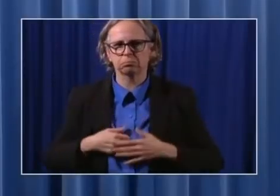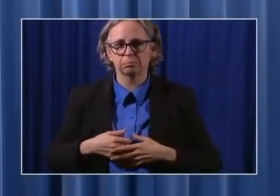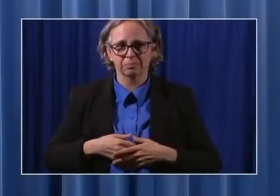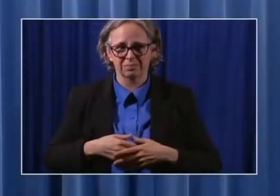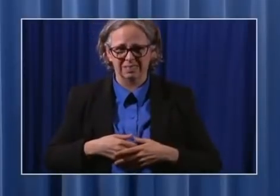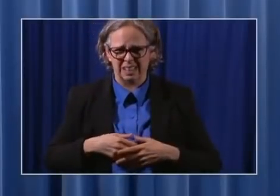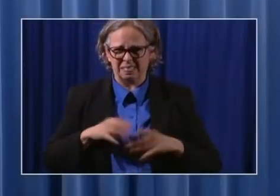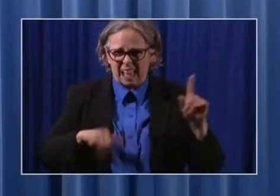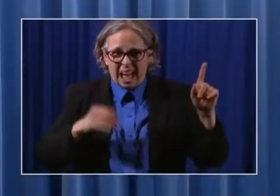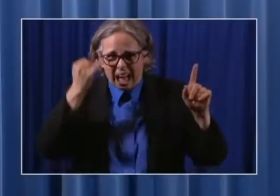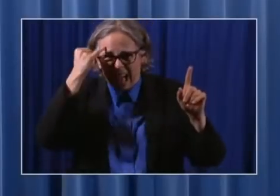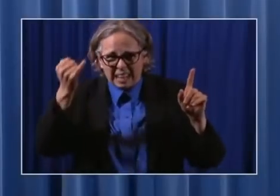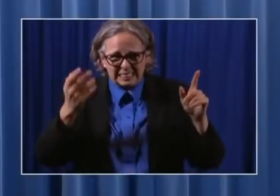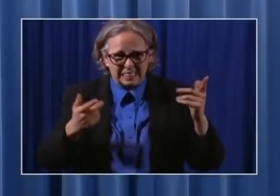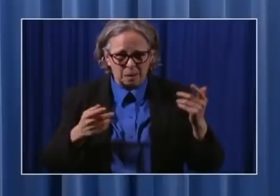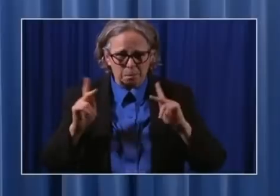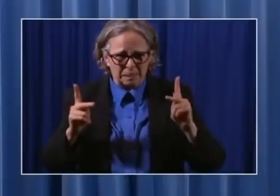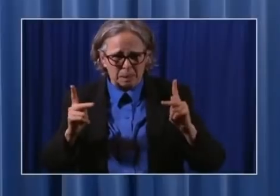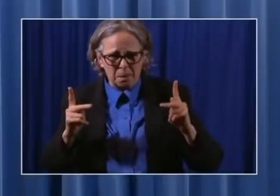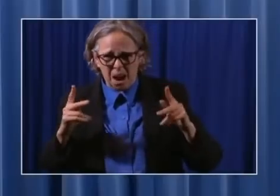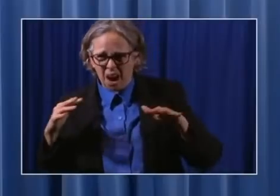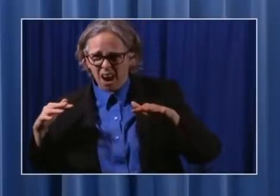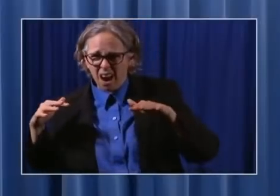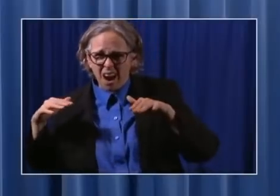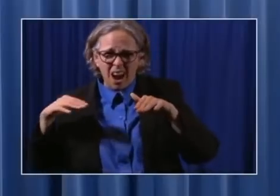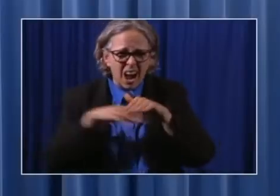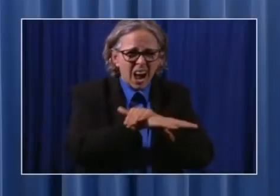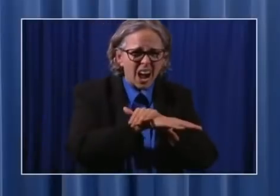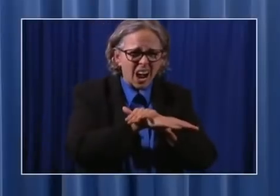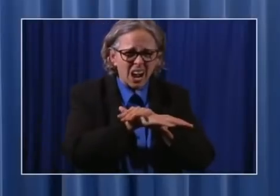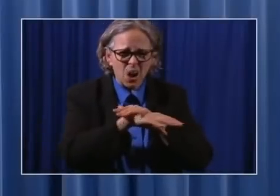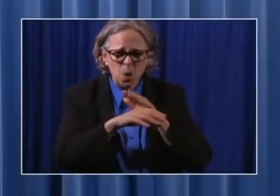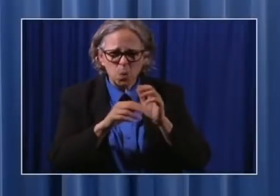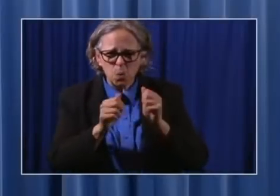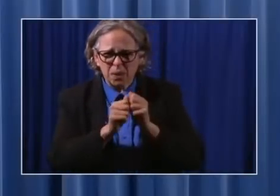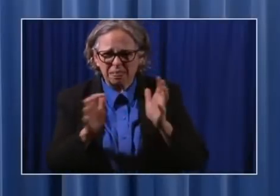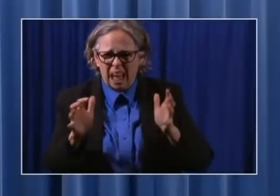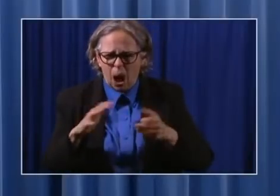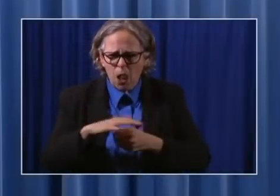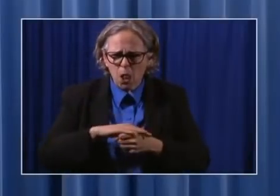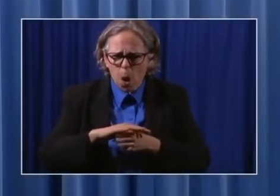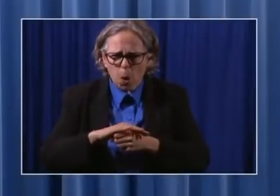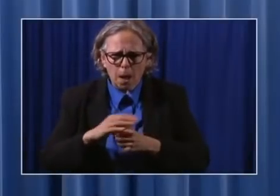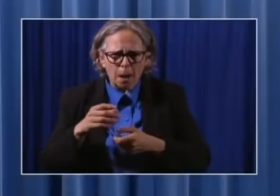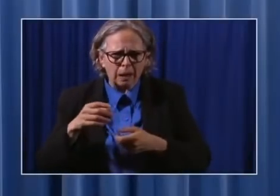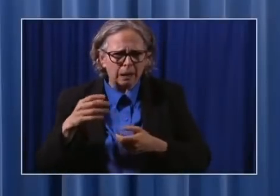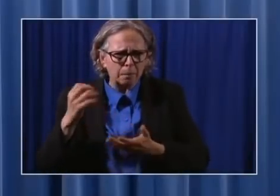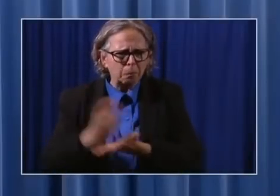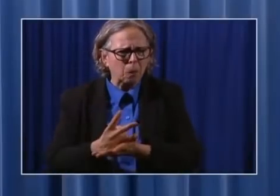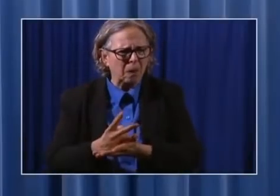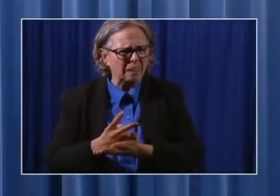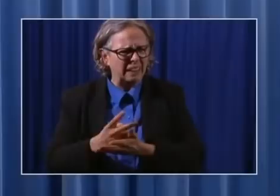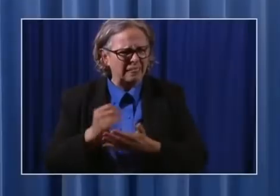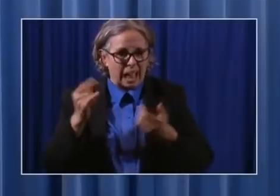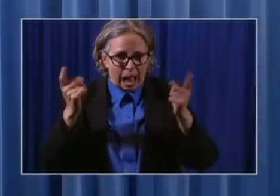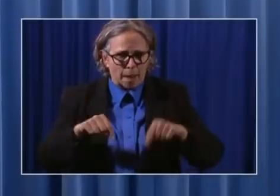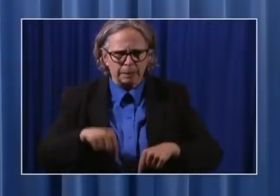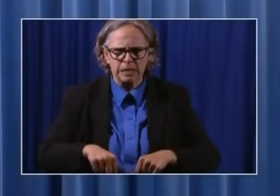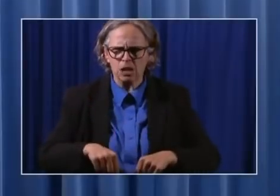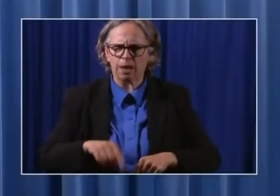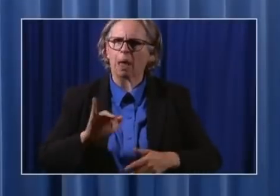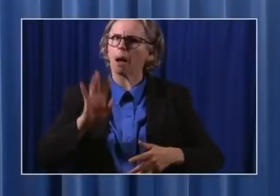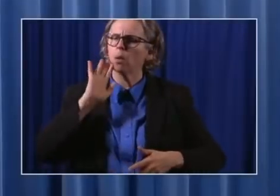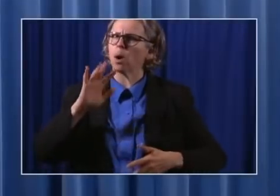coming in, and where there's not the consent of people locally, that would be a problem in Ohio. But I don't think that's